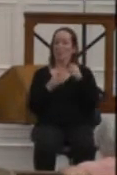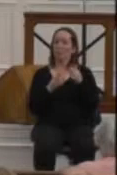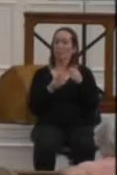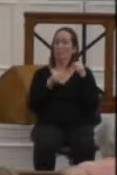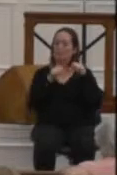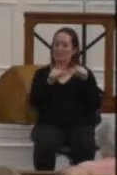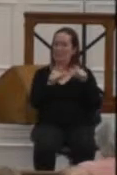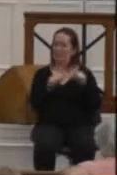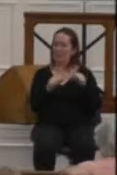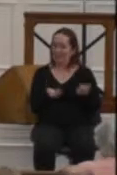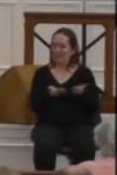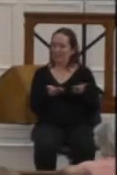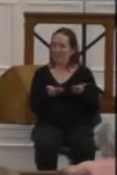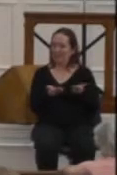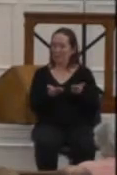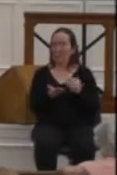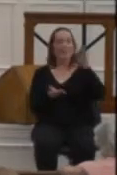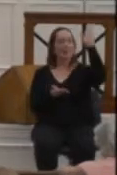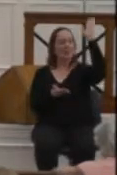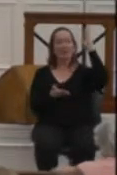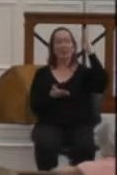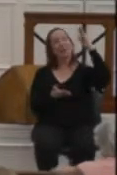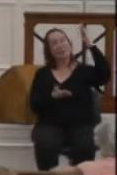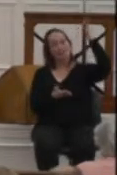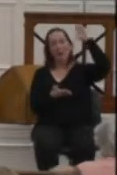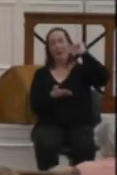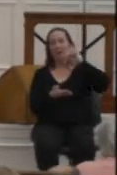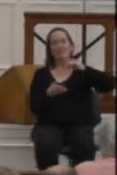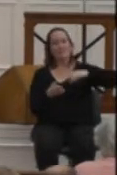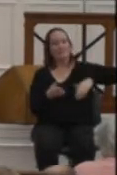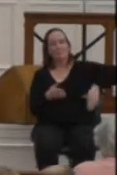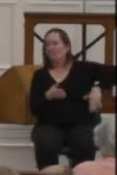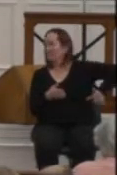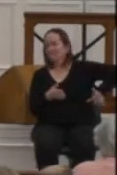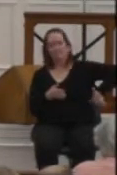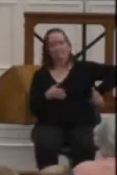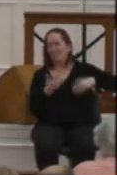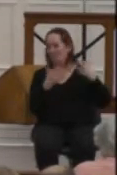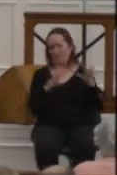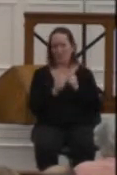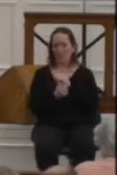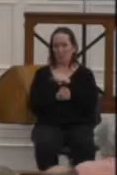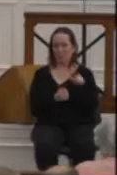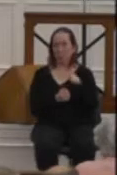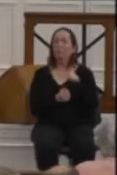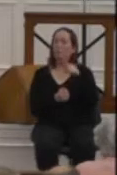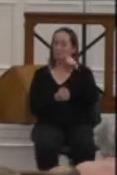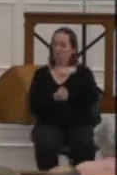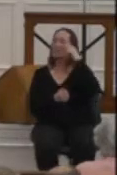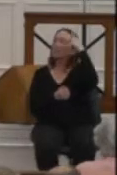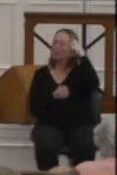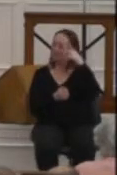yet, because you're still here. You need to recognize that, and you need to own it.